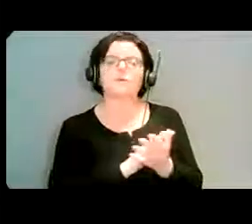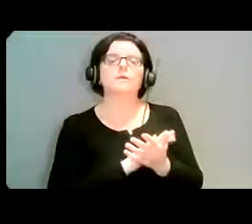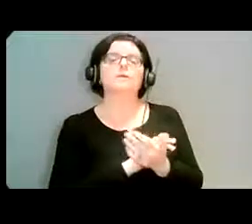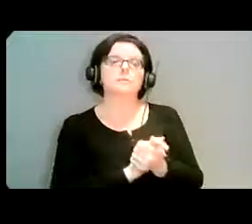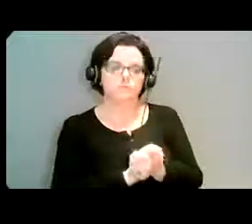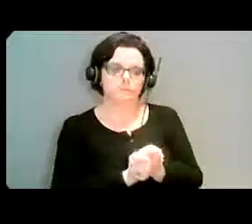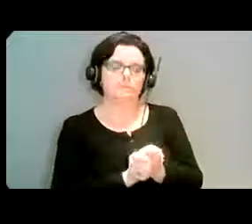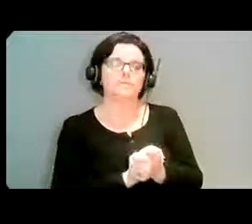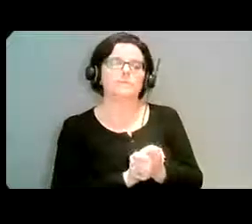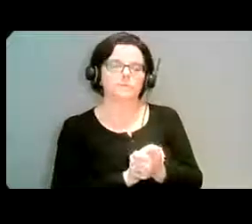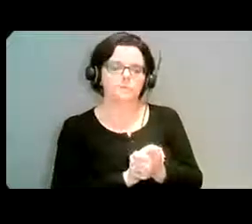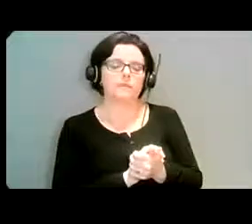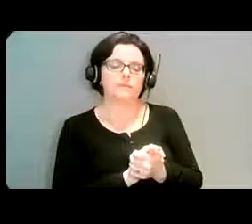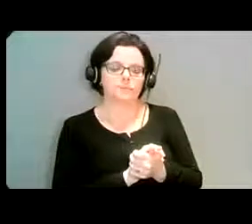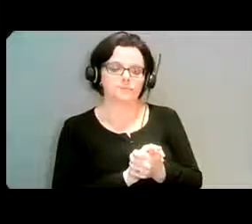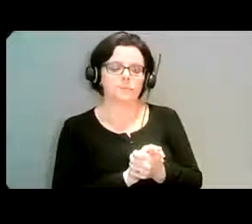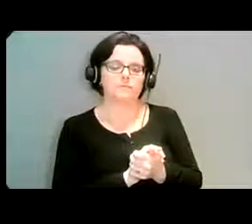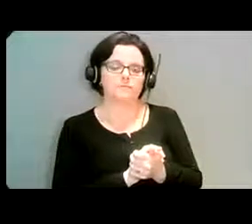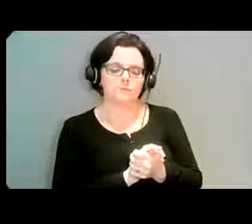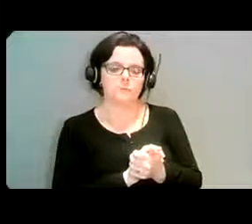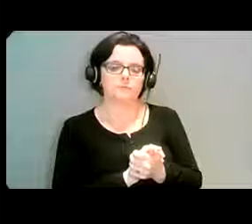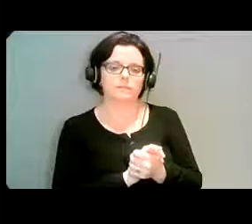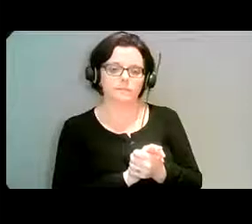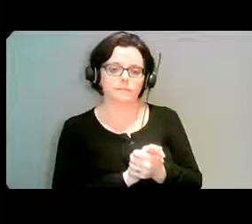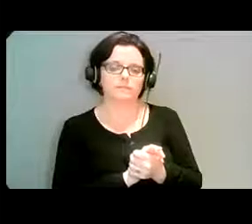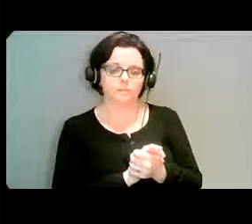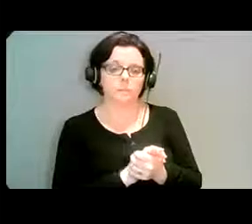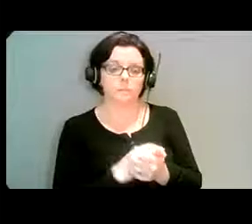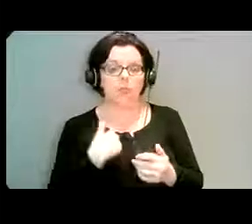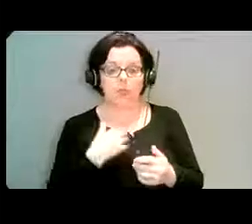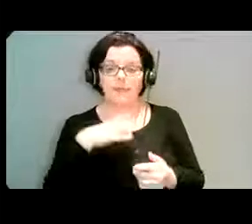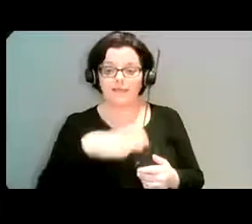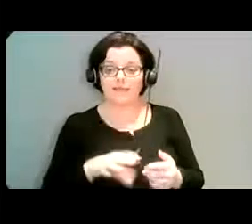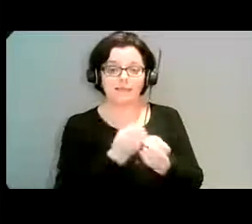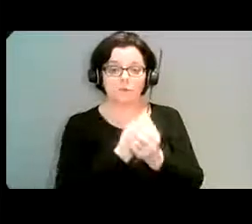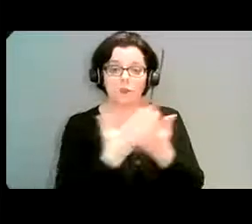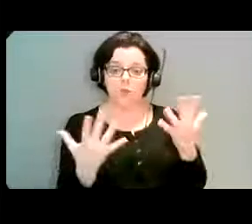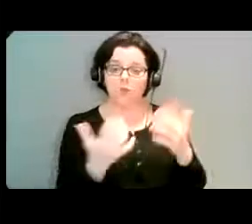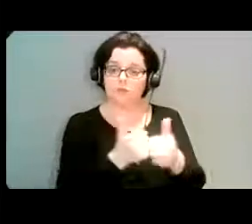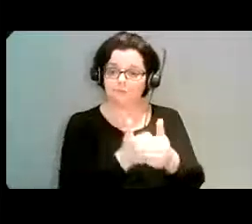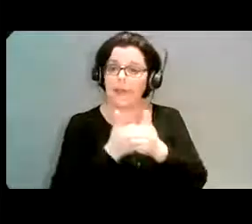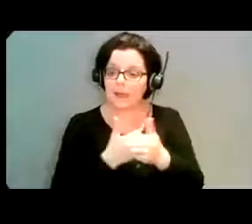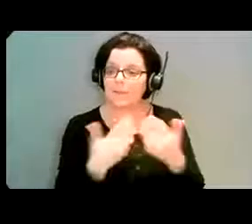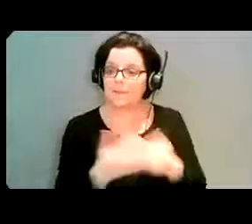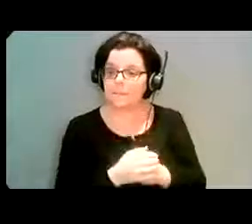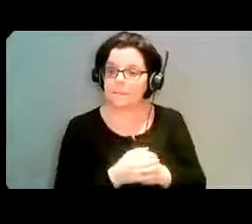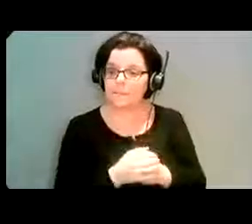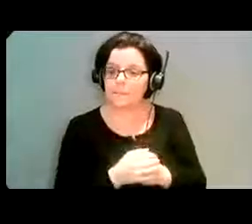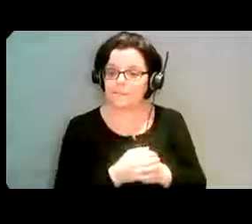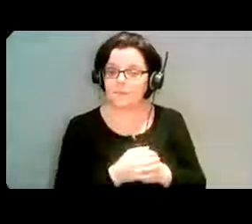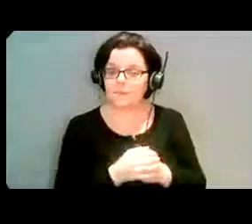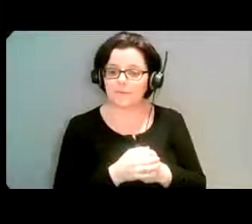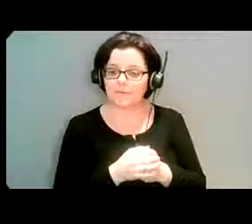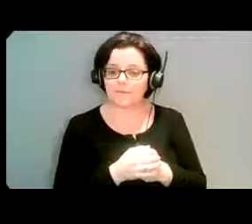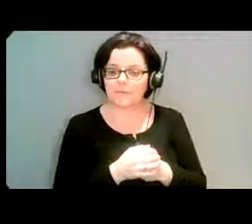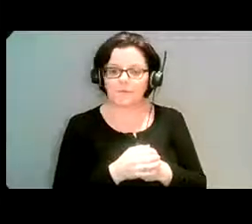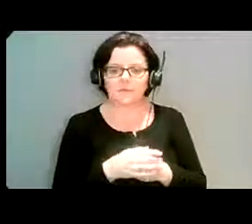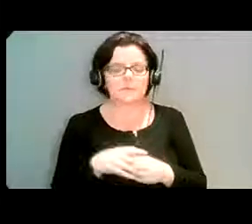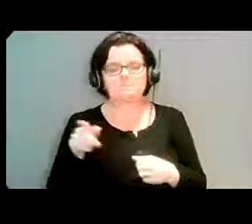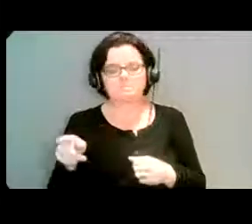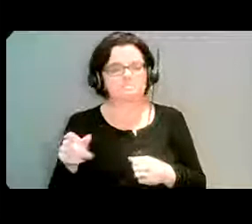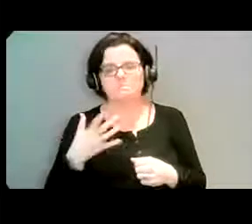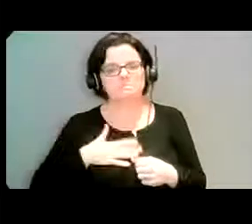quite bad, and I need lots of help. So my dad doesn't want to do it